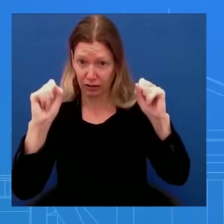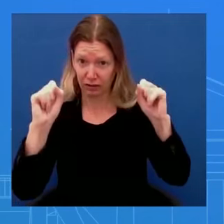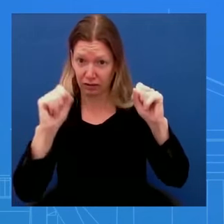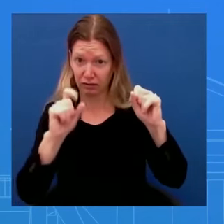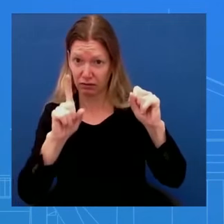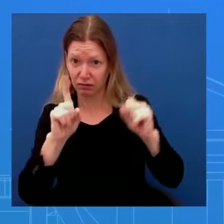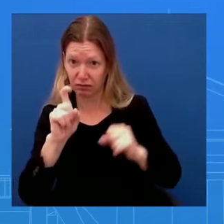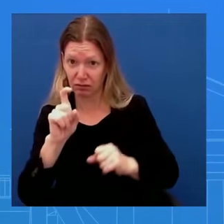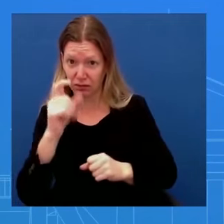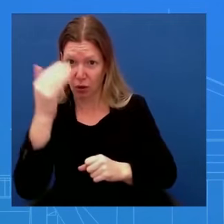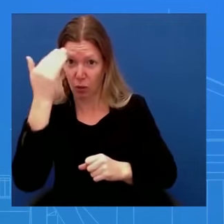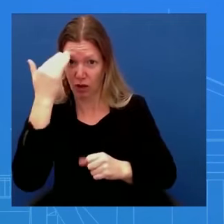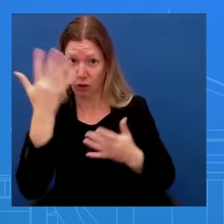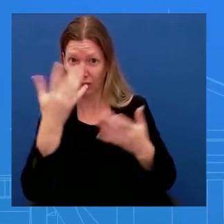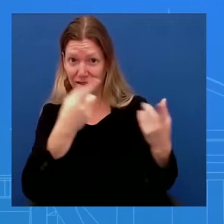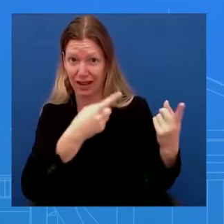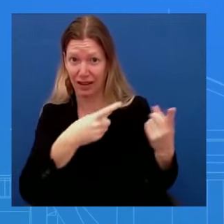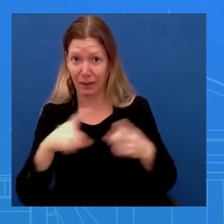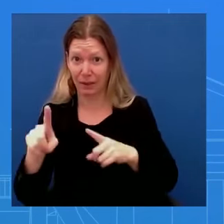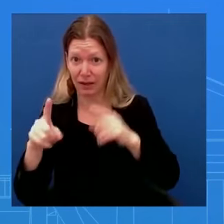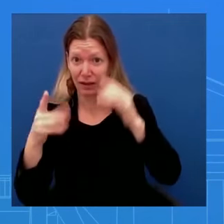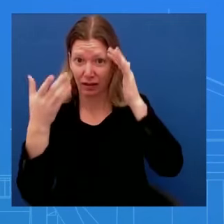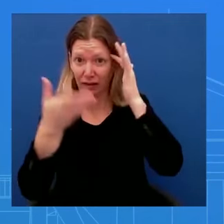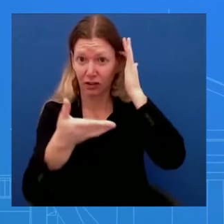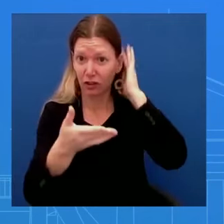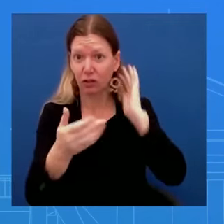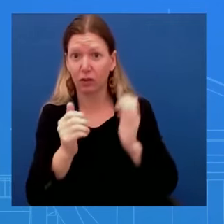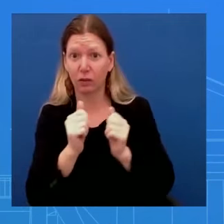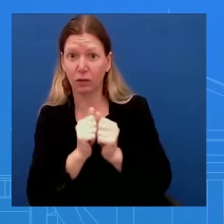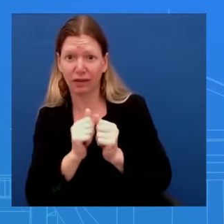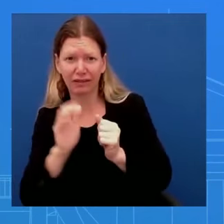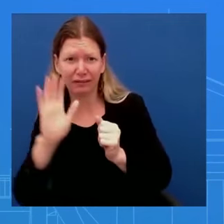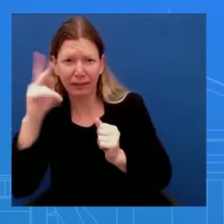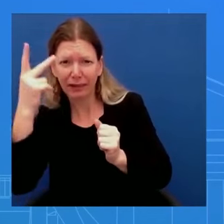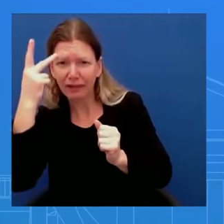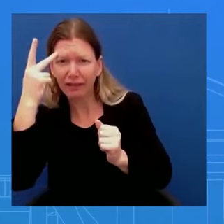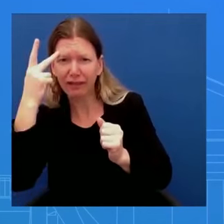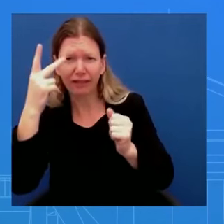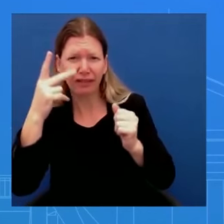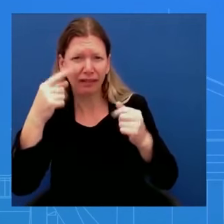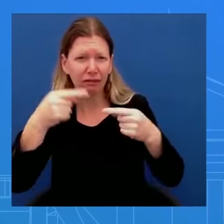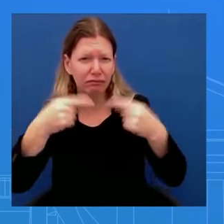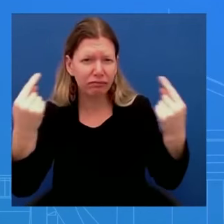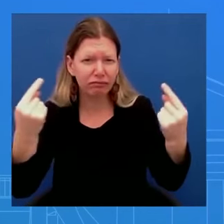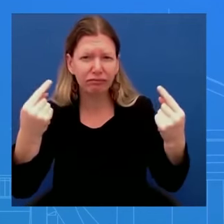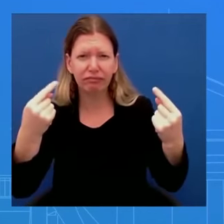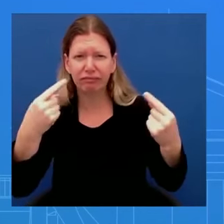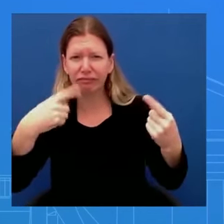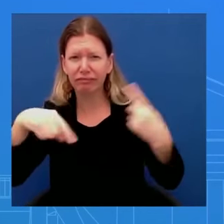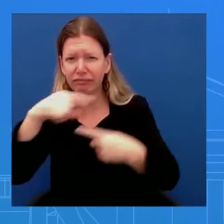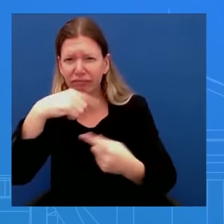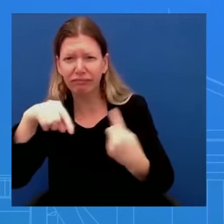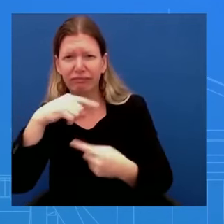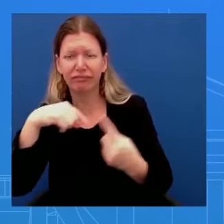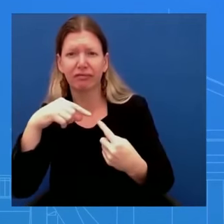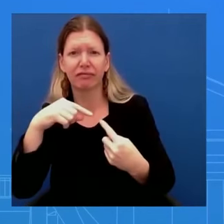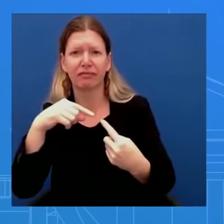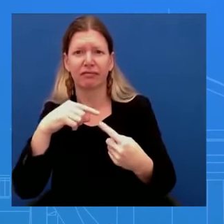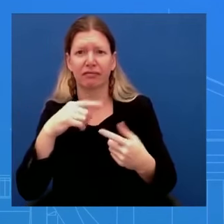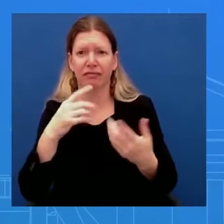situation, considering Yunus' remarkable contribution to the poverty alleviation around the globe? And he was White House numerous times,